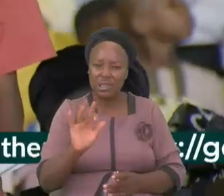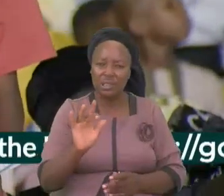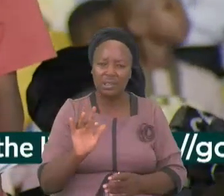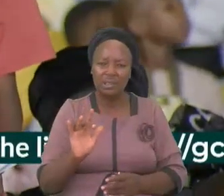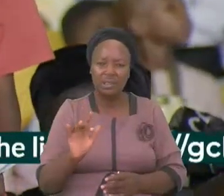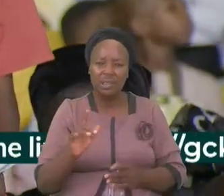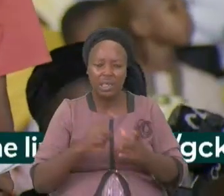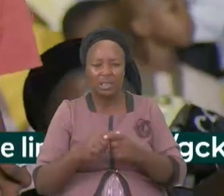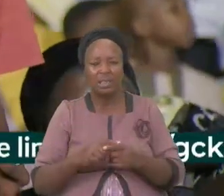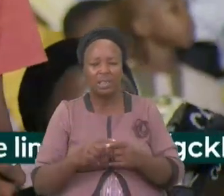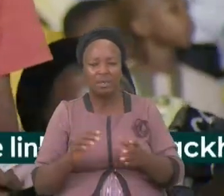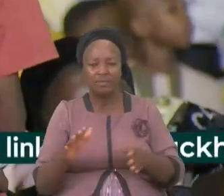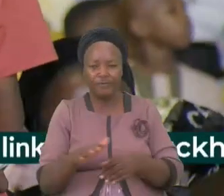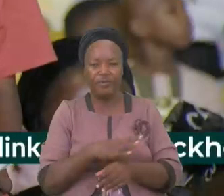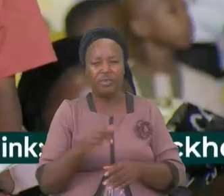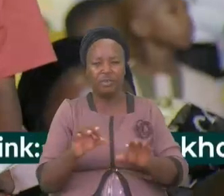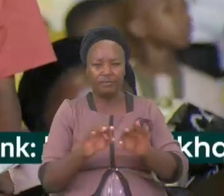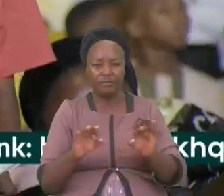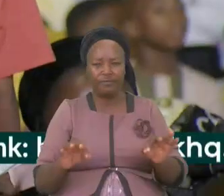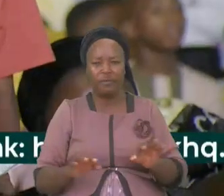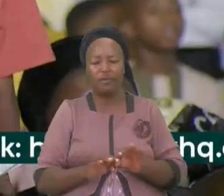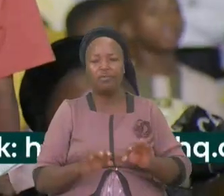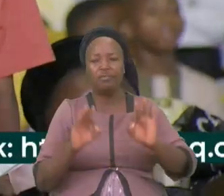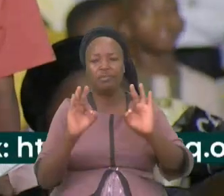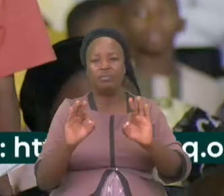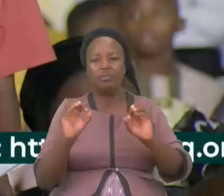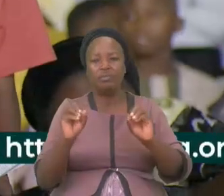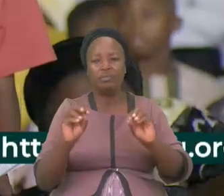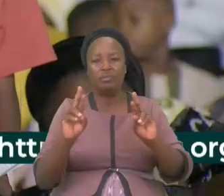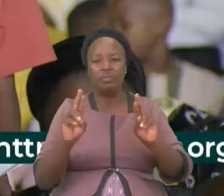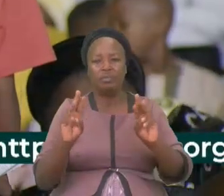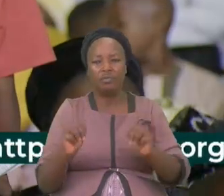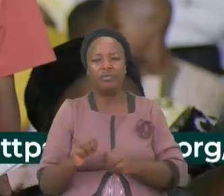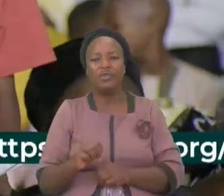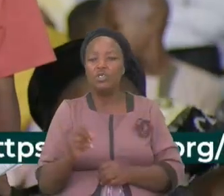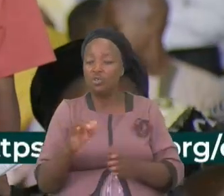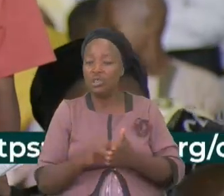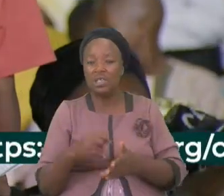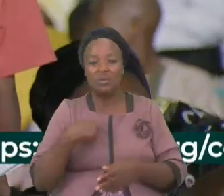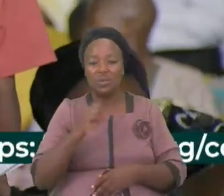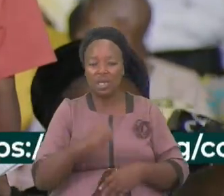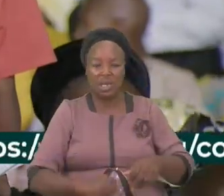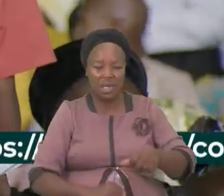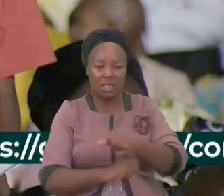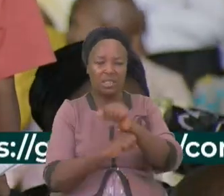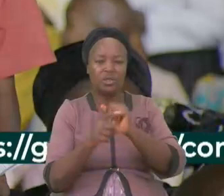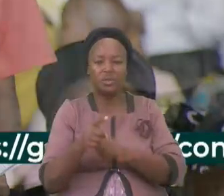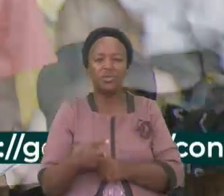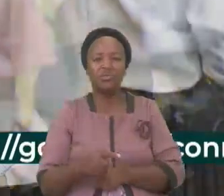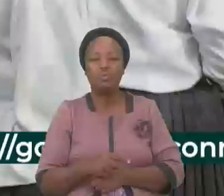so that we can assist you further in your new work with Christ. The link is